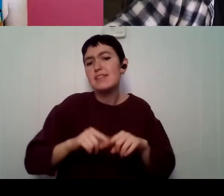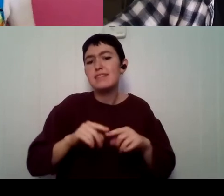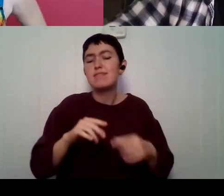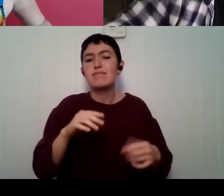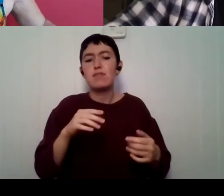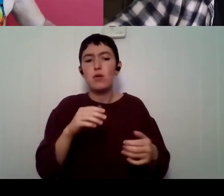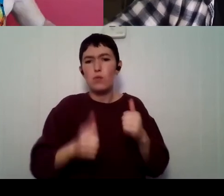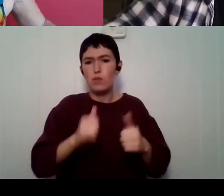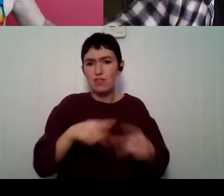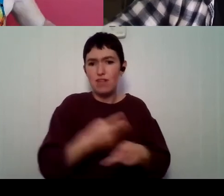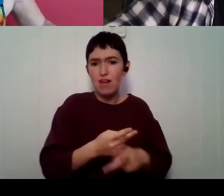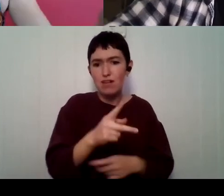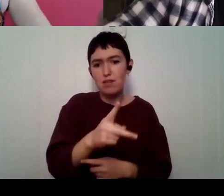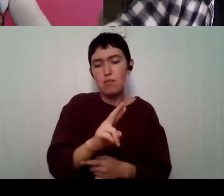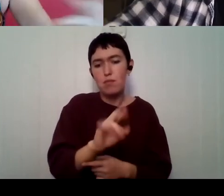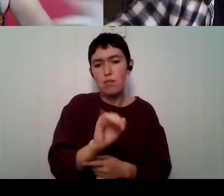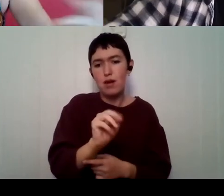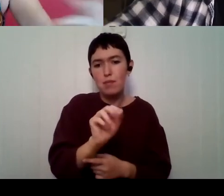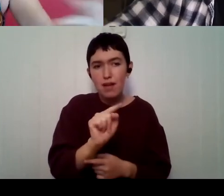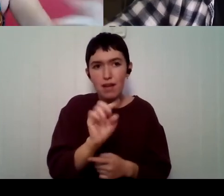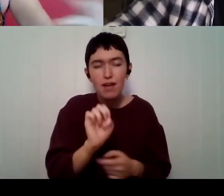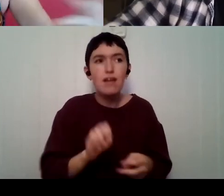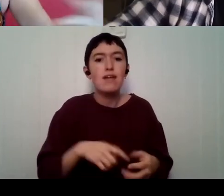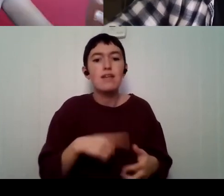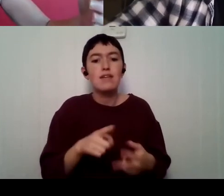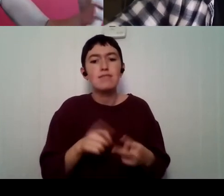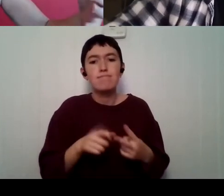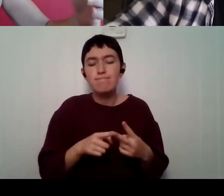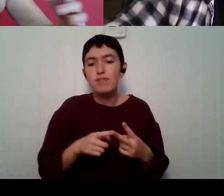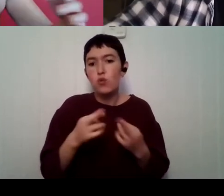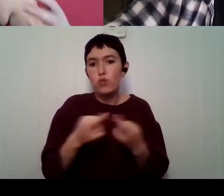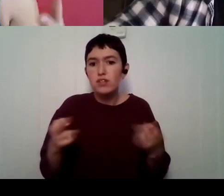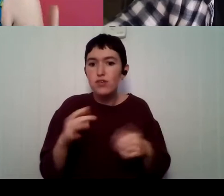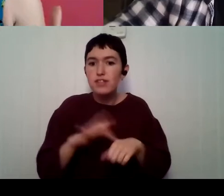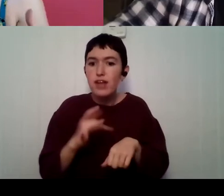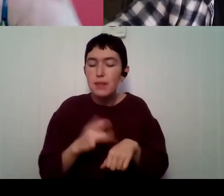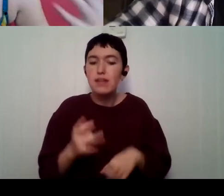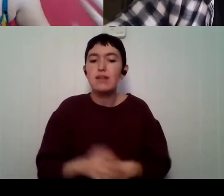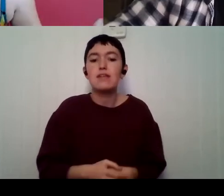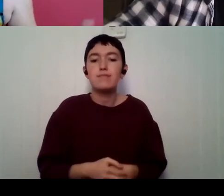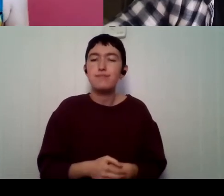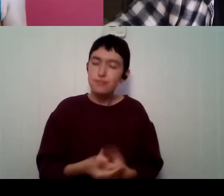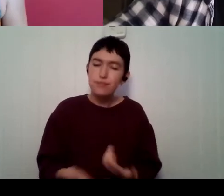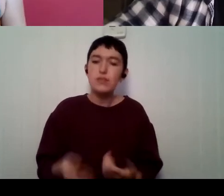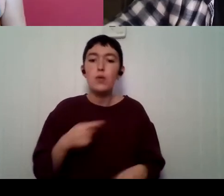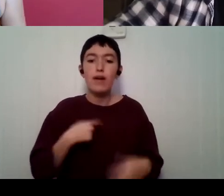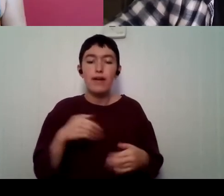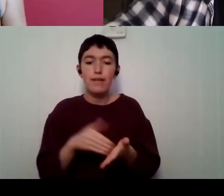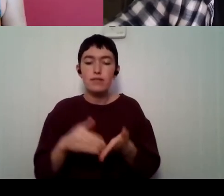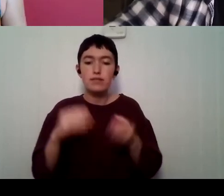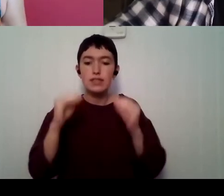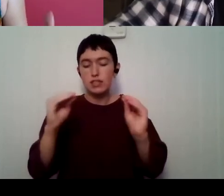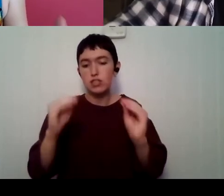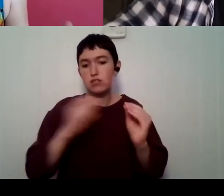resource availability. One of the things I always tell my classes is that the environment, what we have available for food, and just